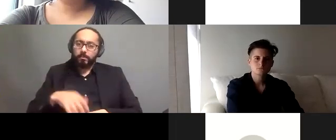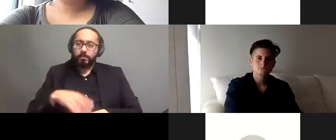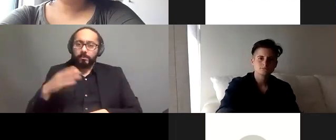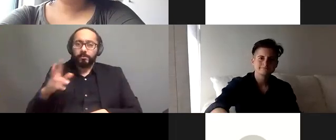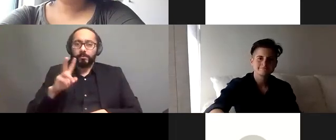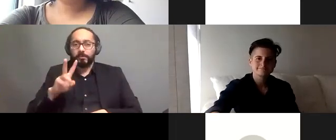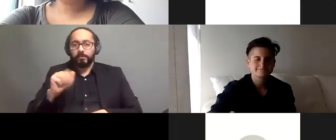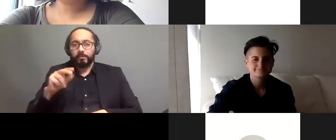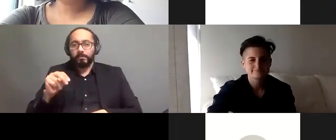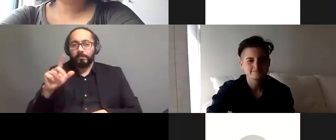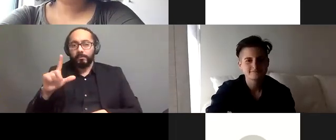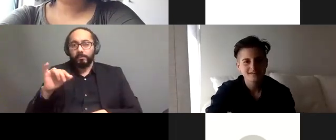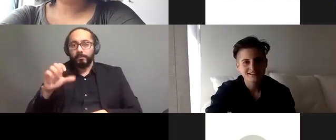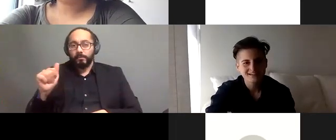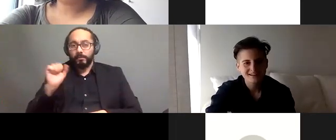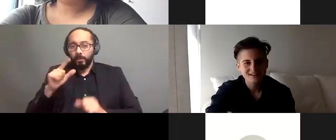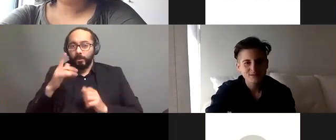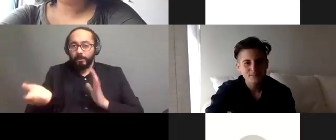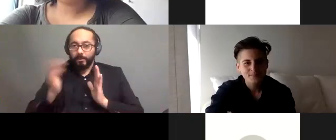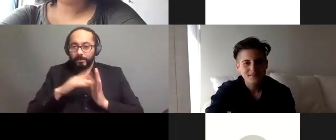same question or should I repeat it?